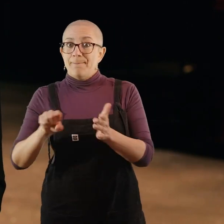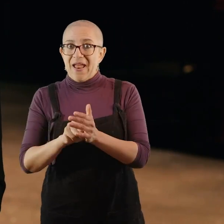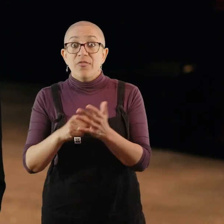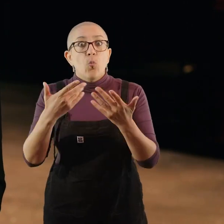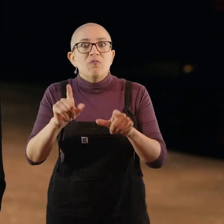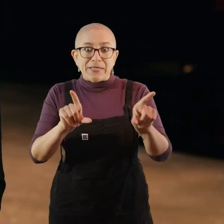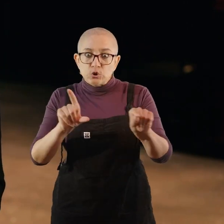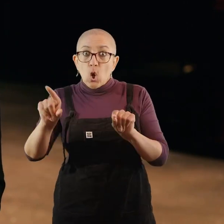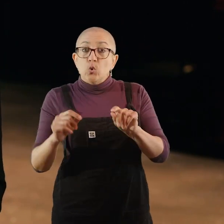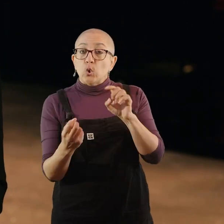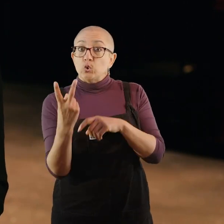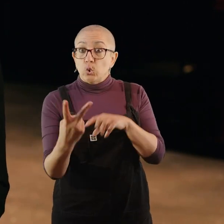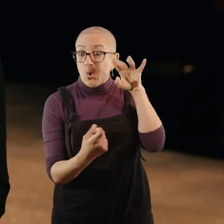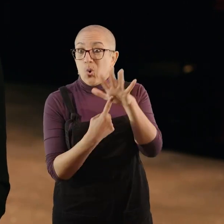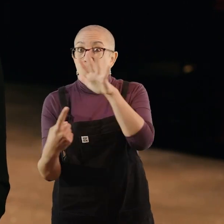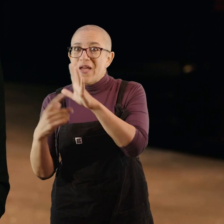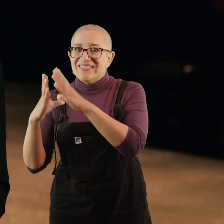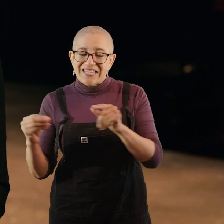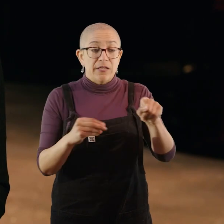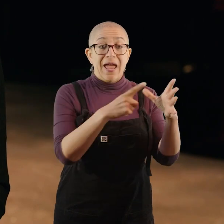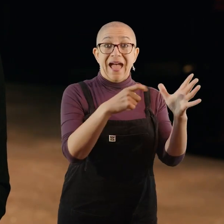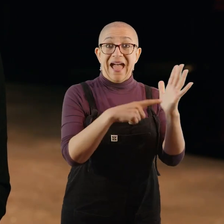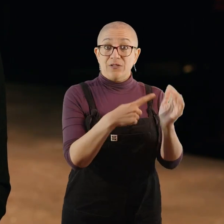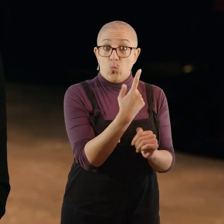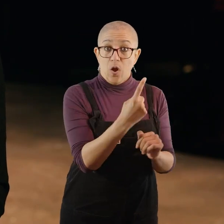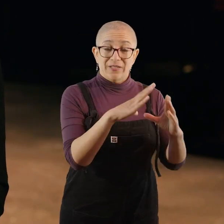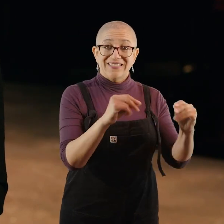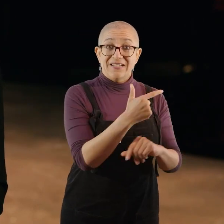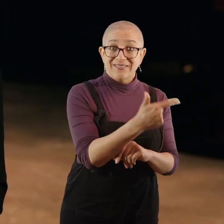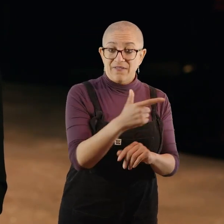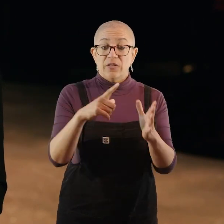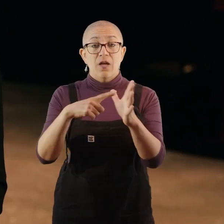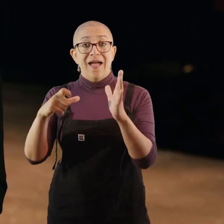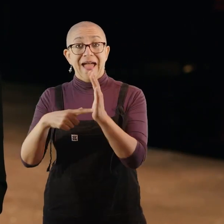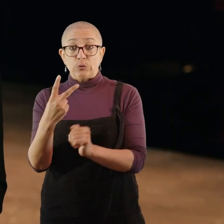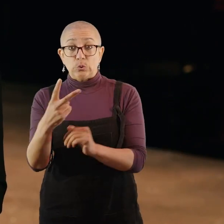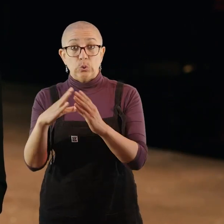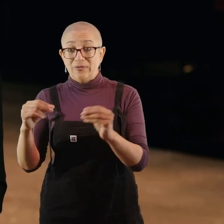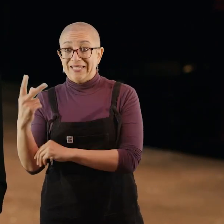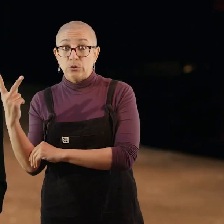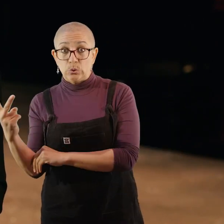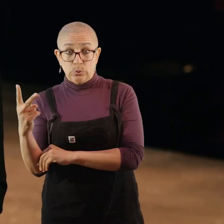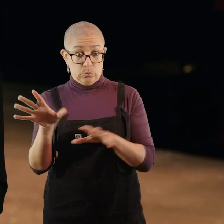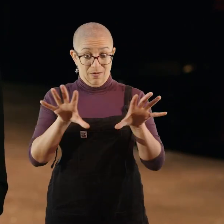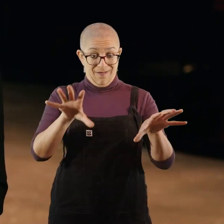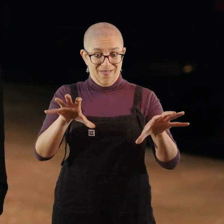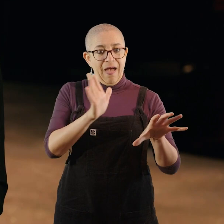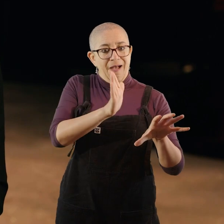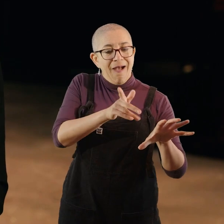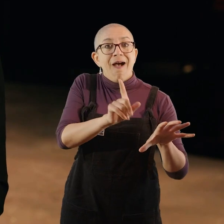in the play, Act 1, Scene 7, and Act 2, Scene 2, which sit either side of the murder of King